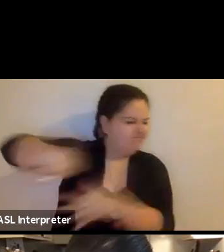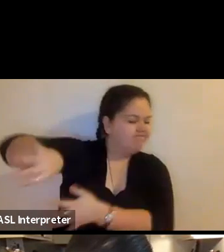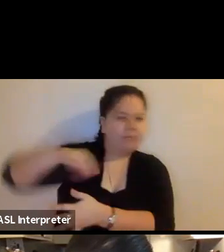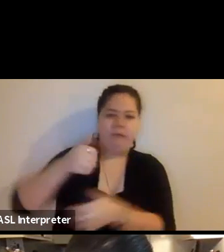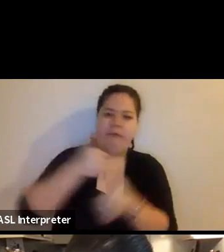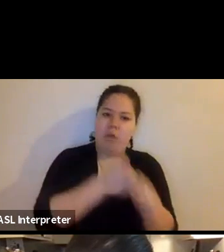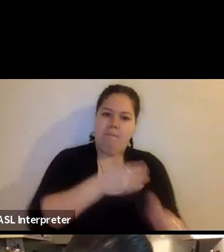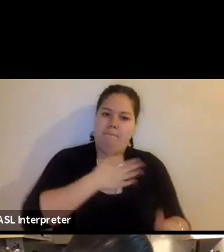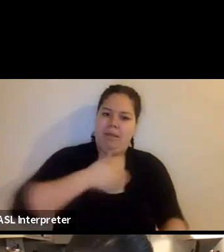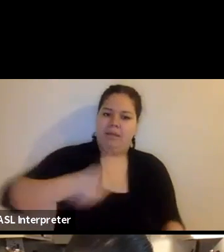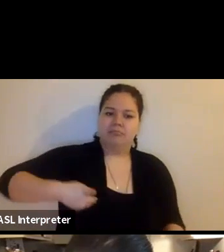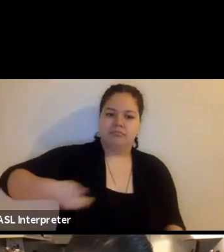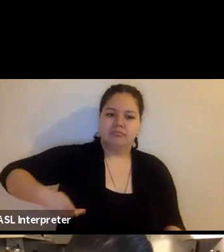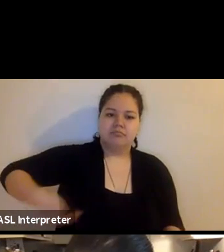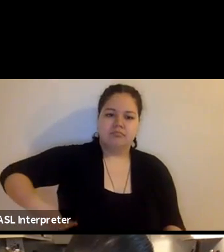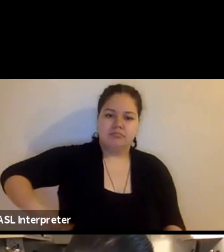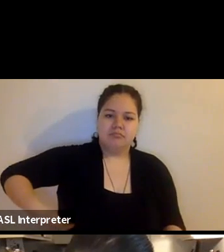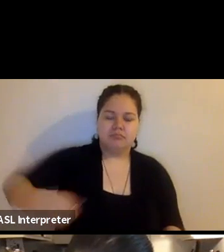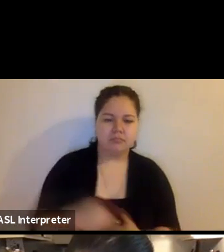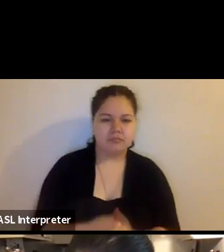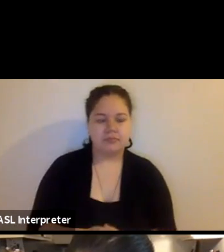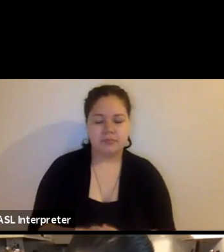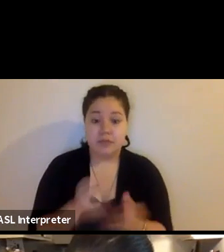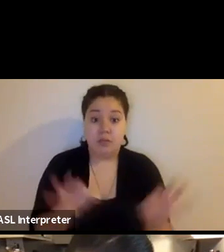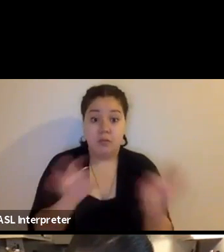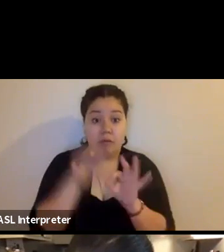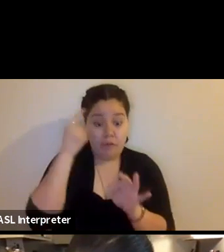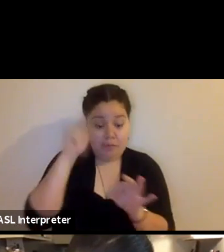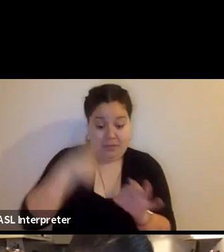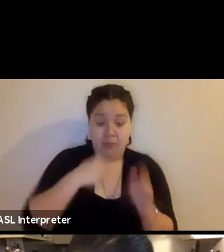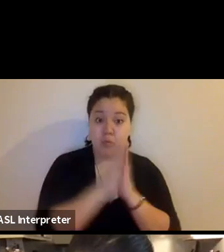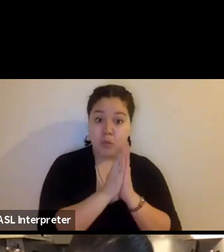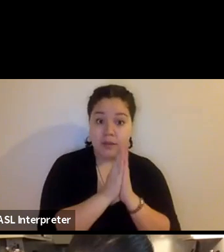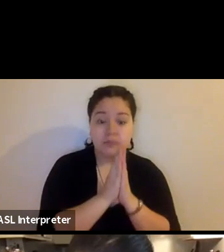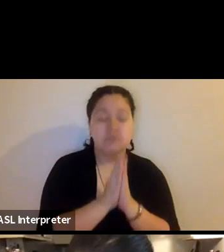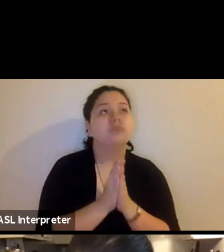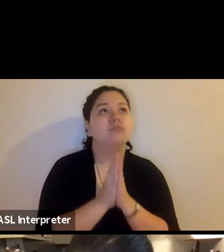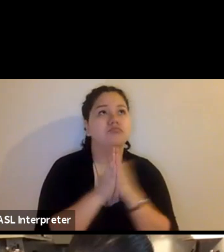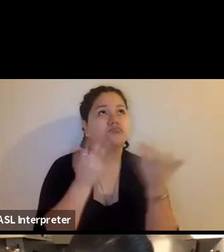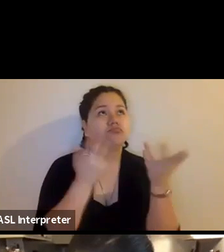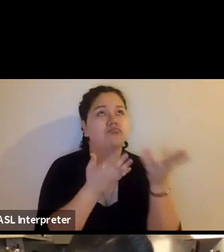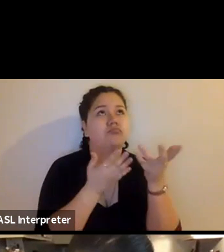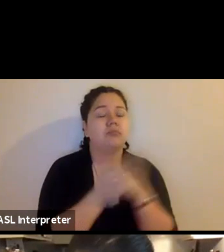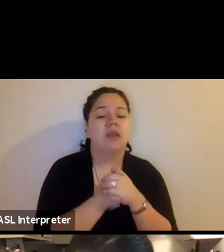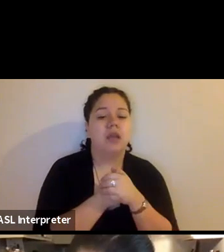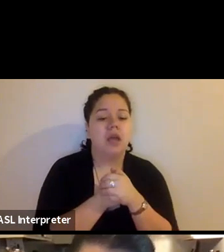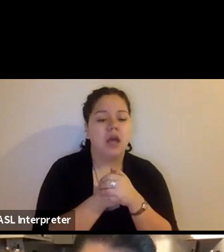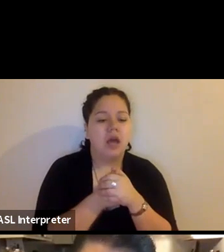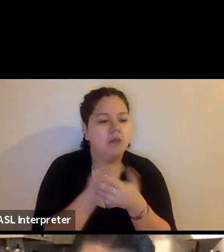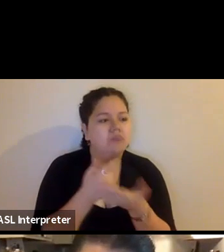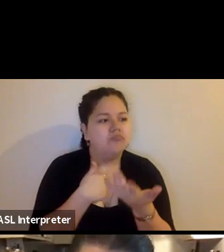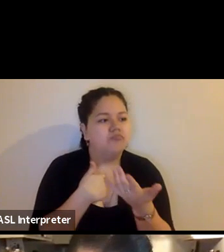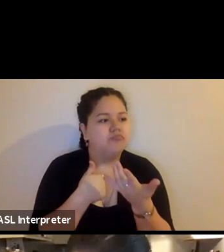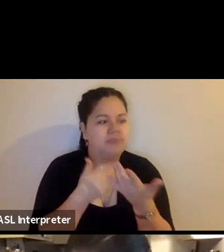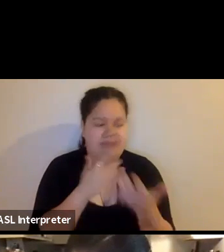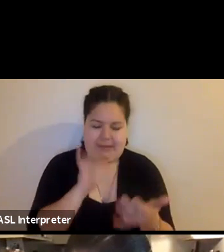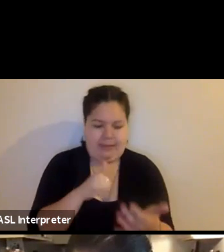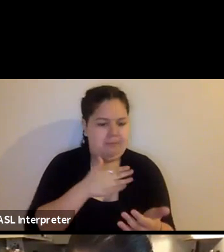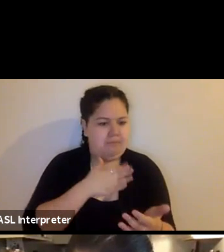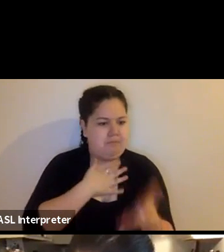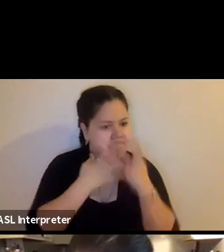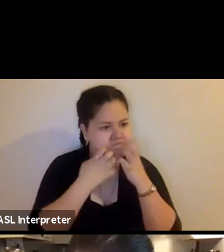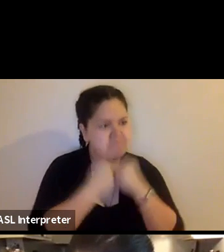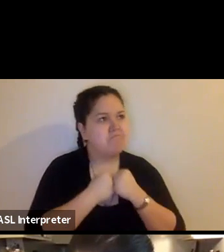Pray for the best, pray. And that's what I do. That's my practice,